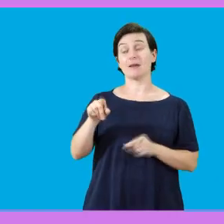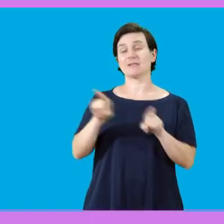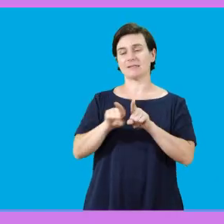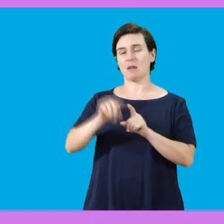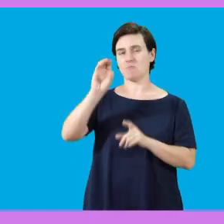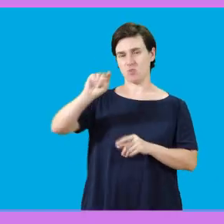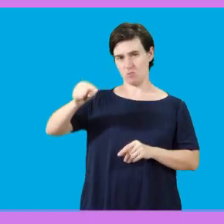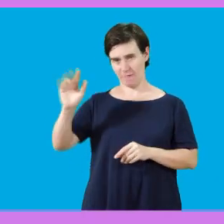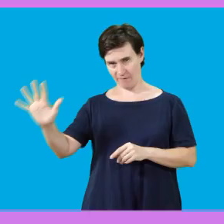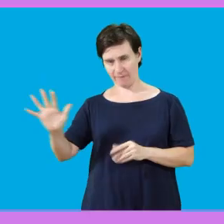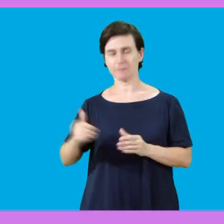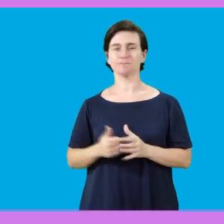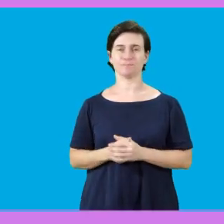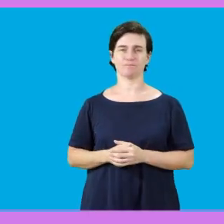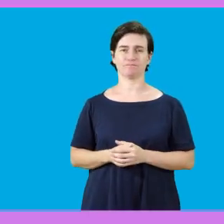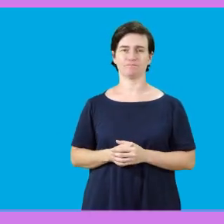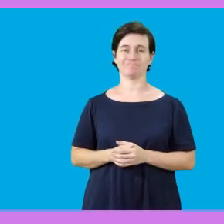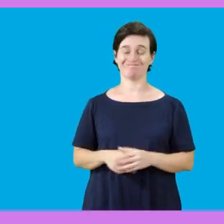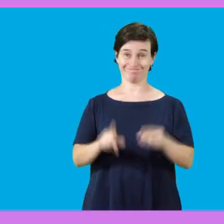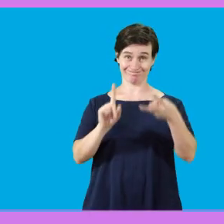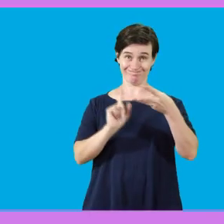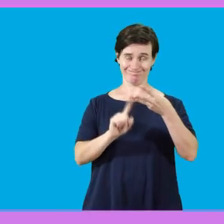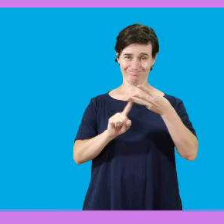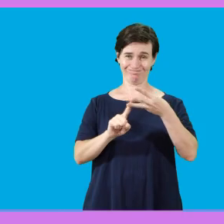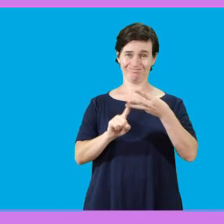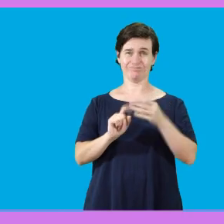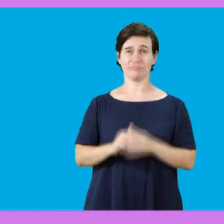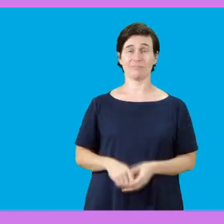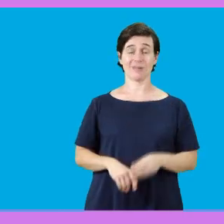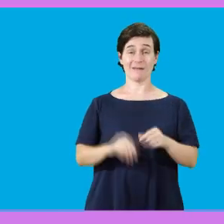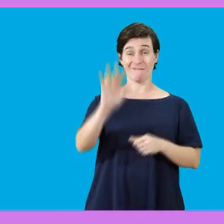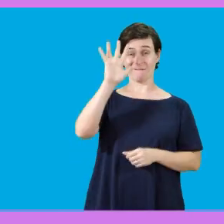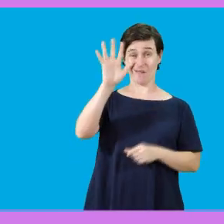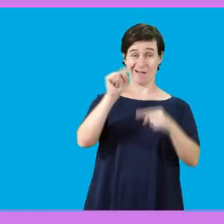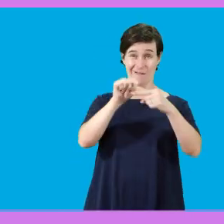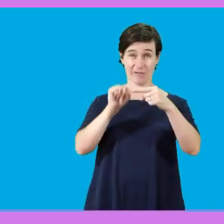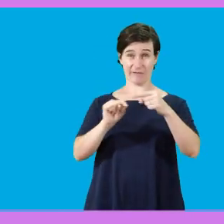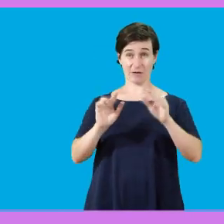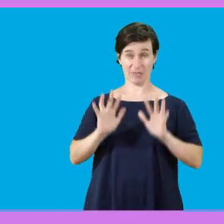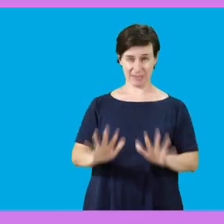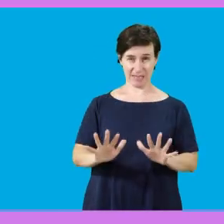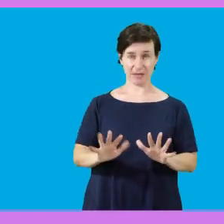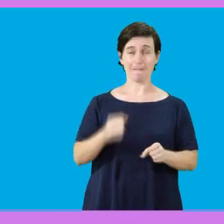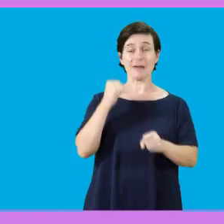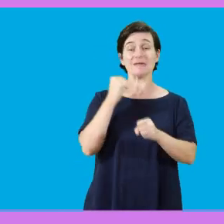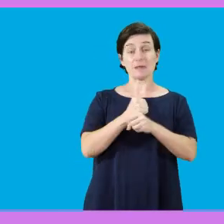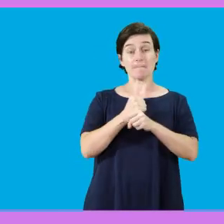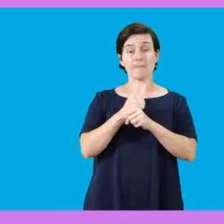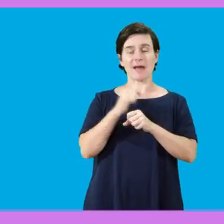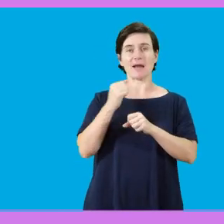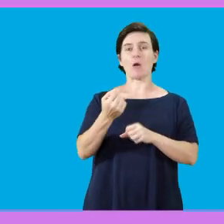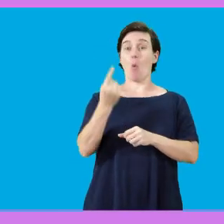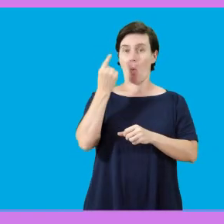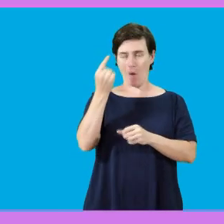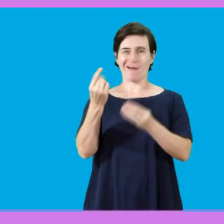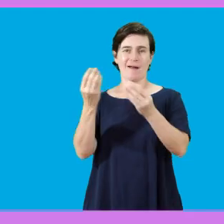a decimal number. The third question, 5 divided by 10 as a decimal number rounded